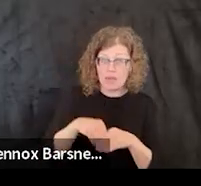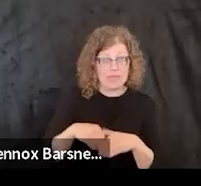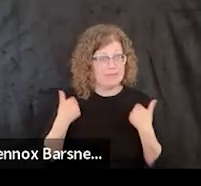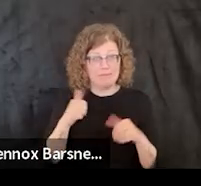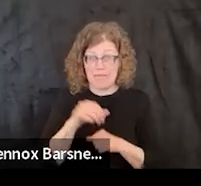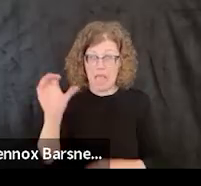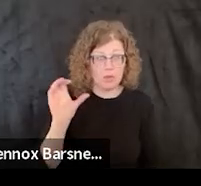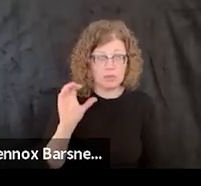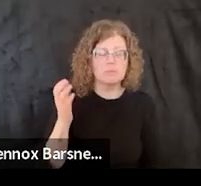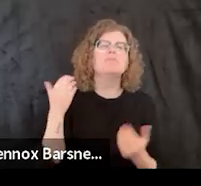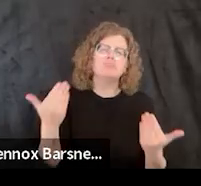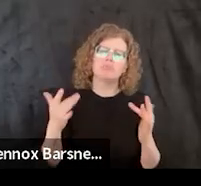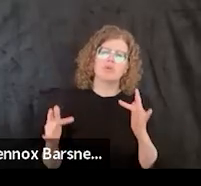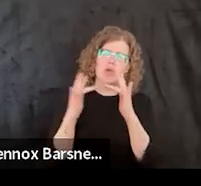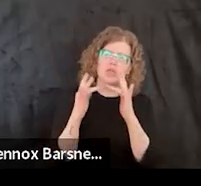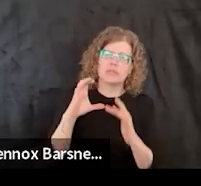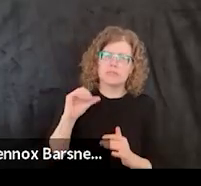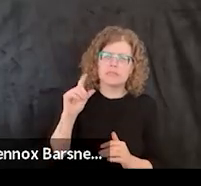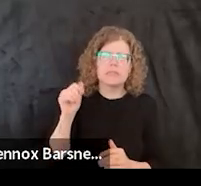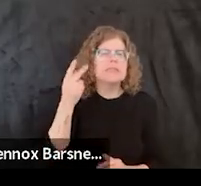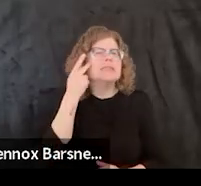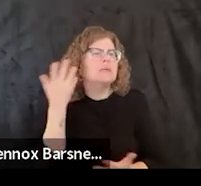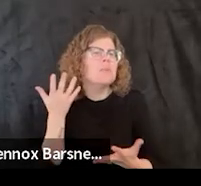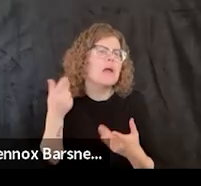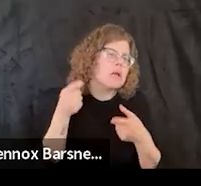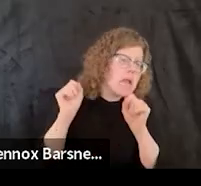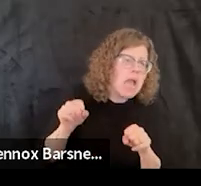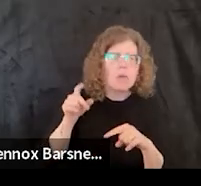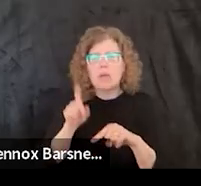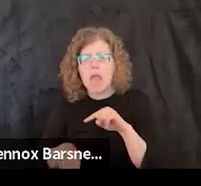to discuss your eligibility before applying.